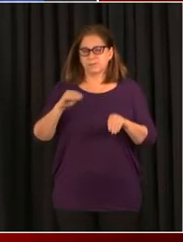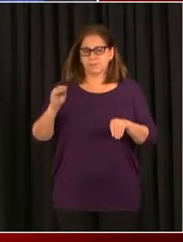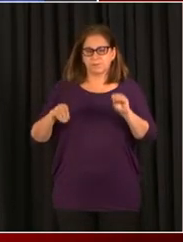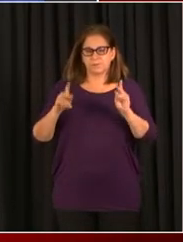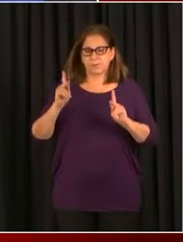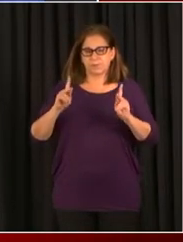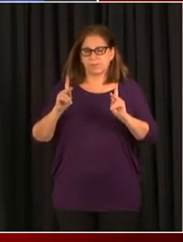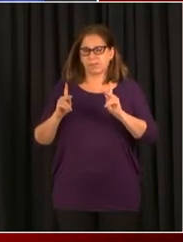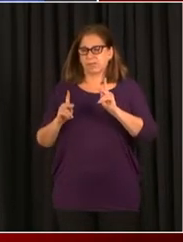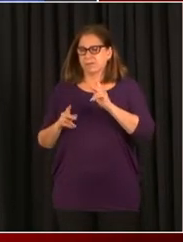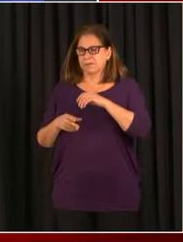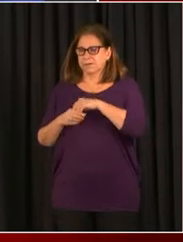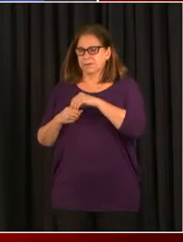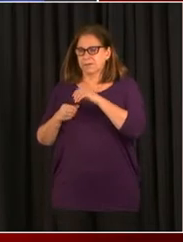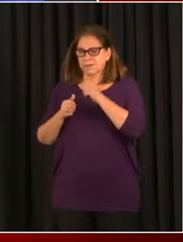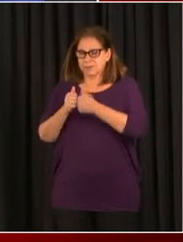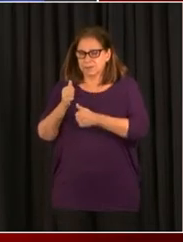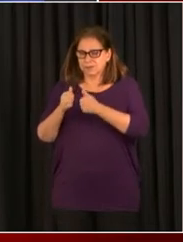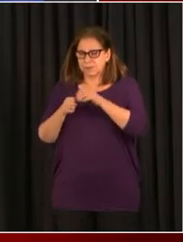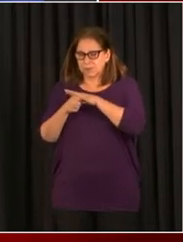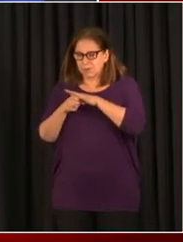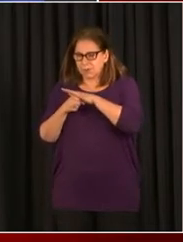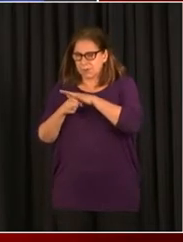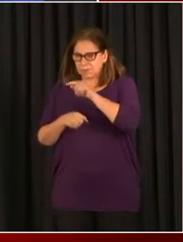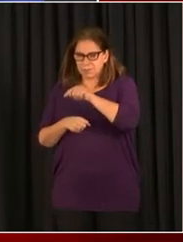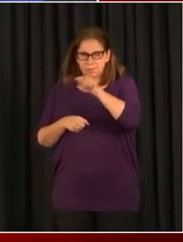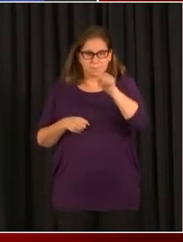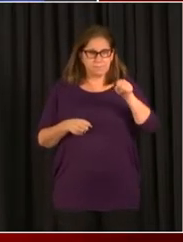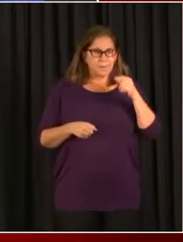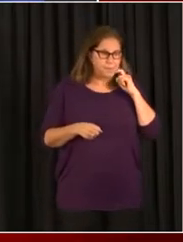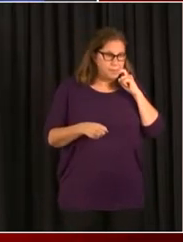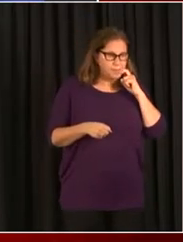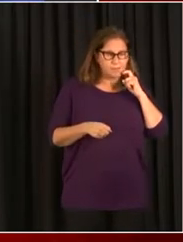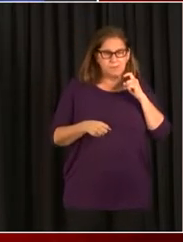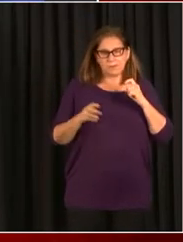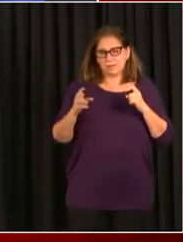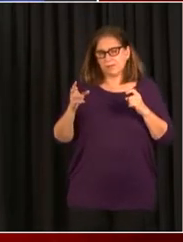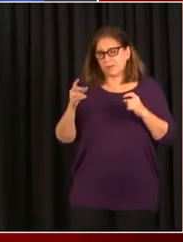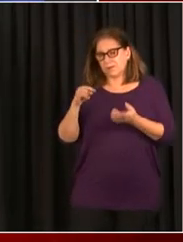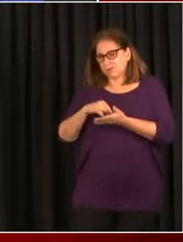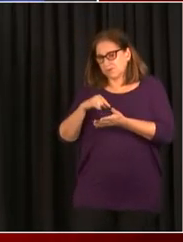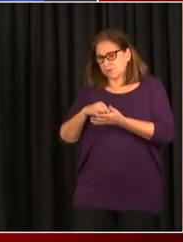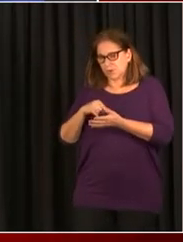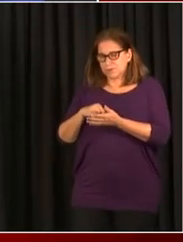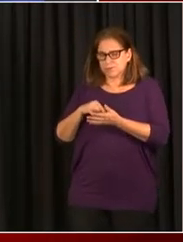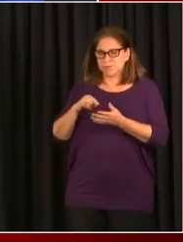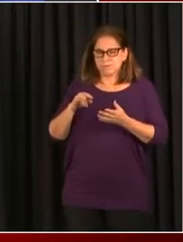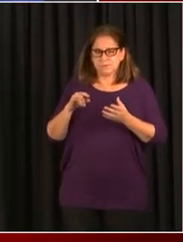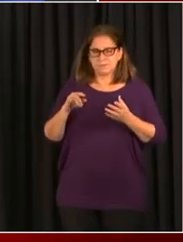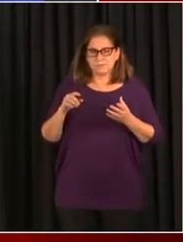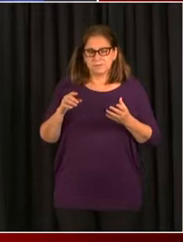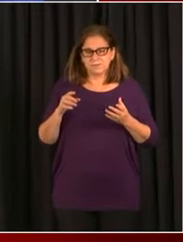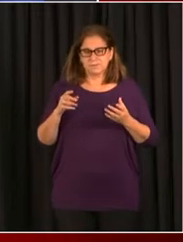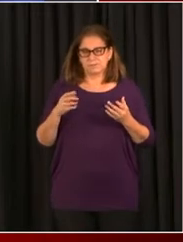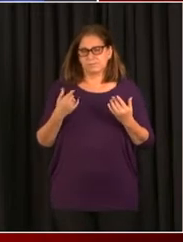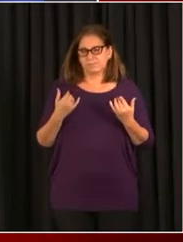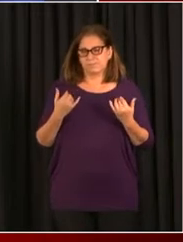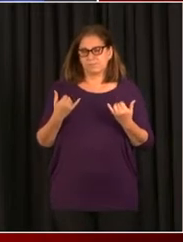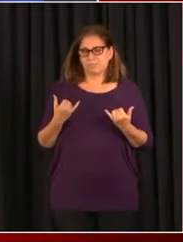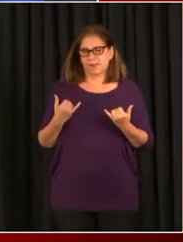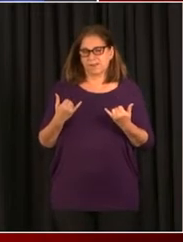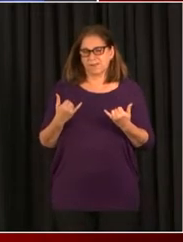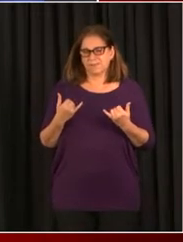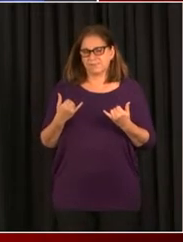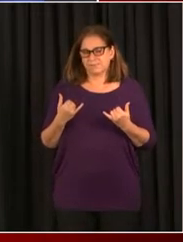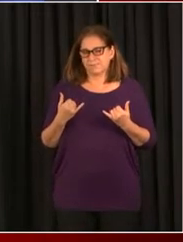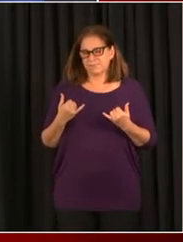Android enabled phones, as well as Apple phones that run on the iOS platform, which are the only phones that the technology supports. We do know that